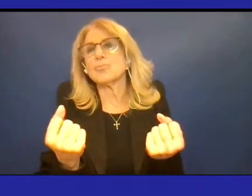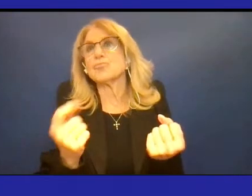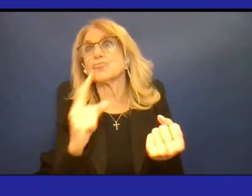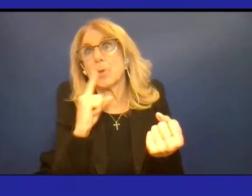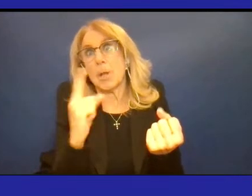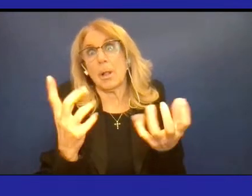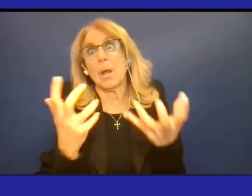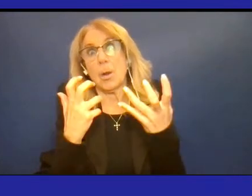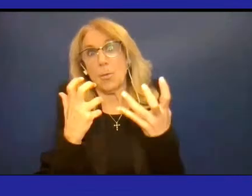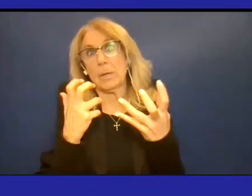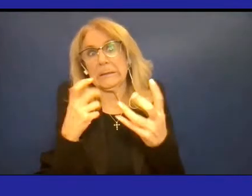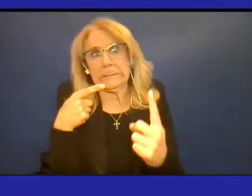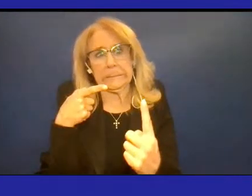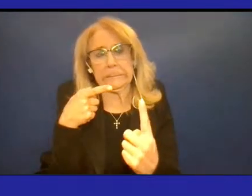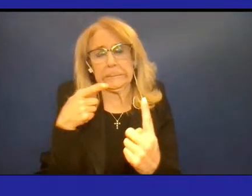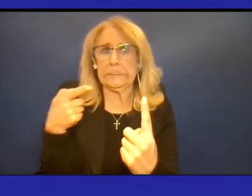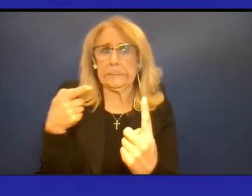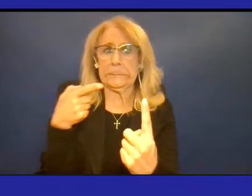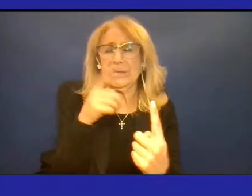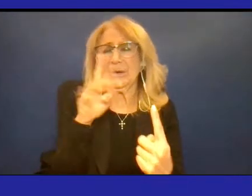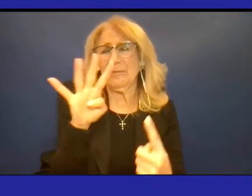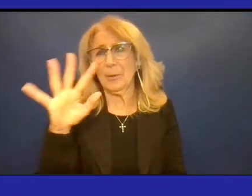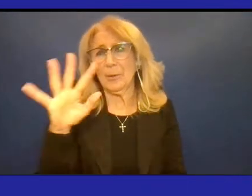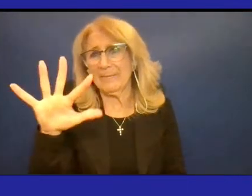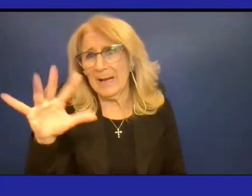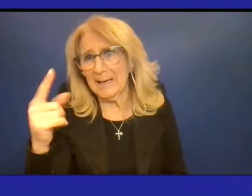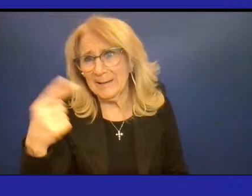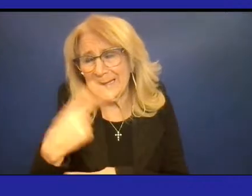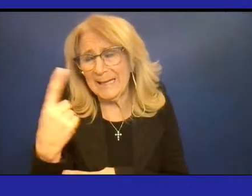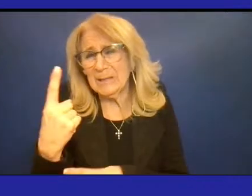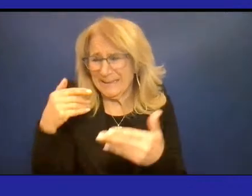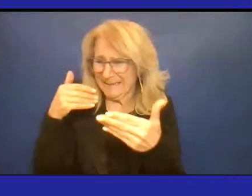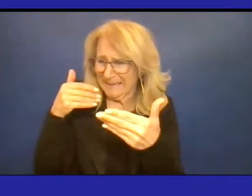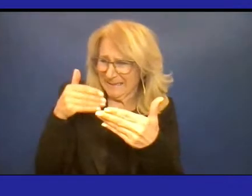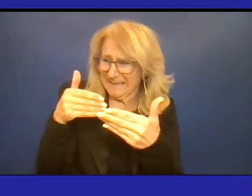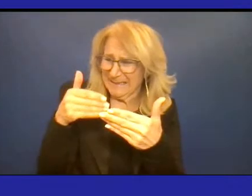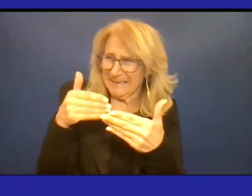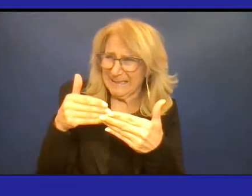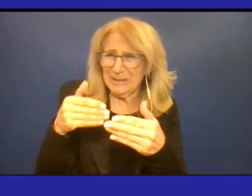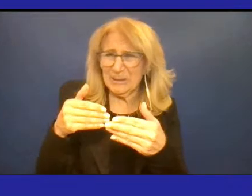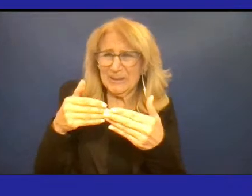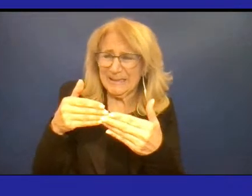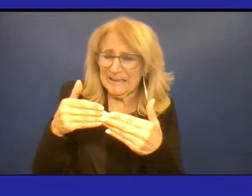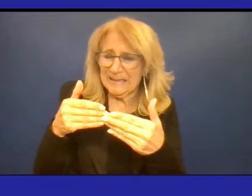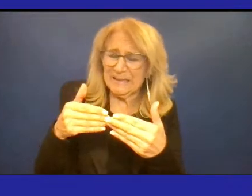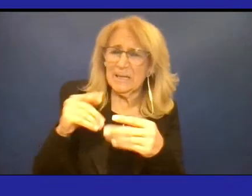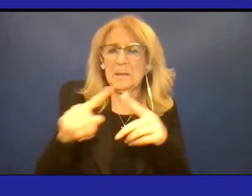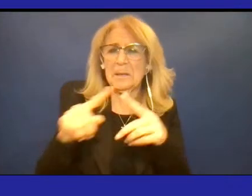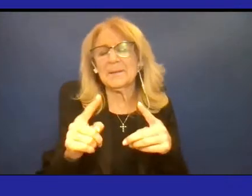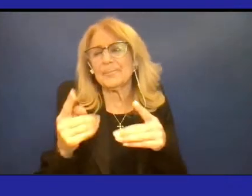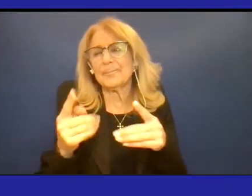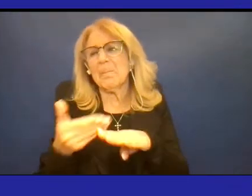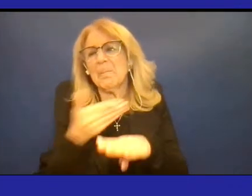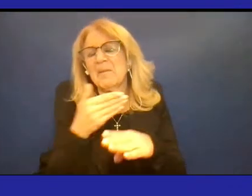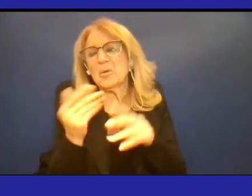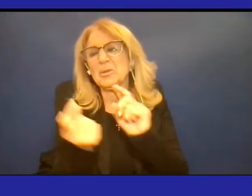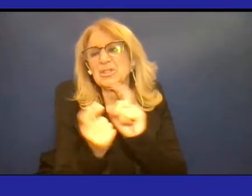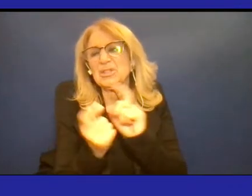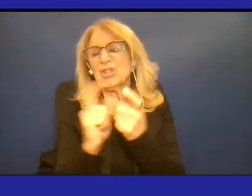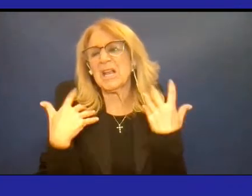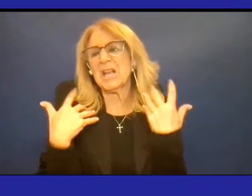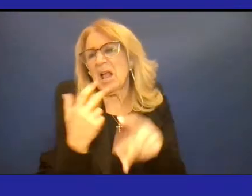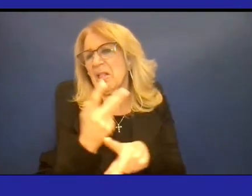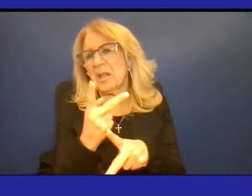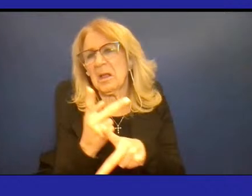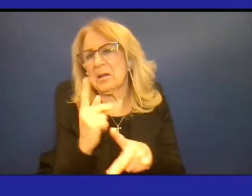closer to that 45-day, which we were pretty close to, but hadn't quite gotten there prior to Change Healthcare. And then the